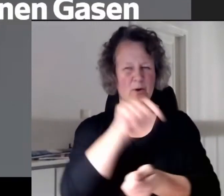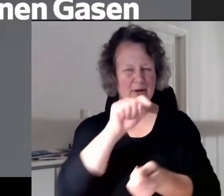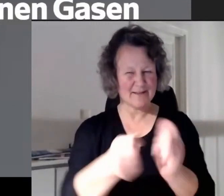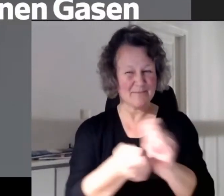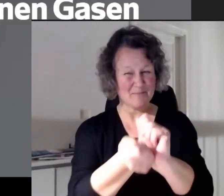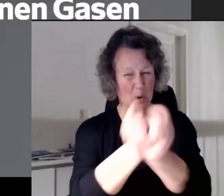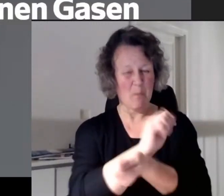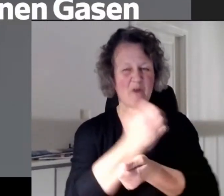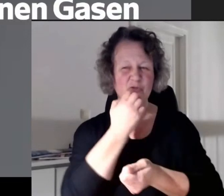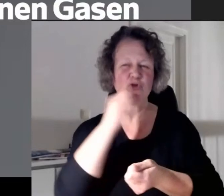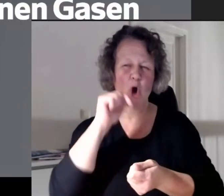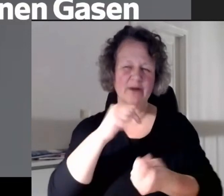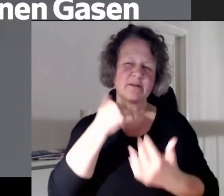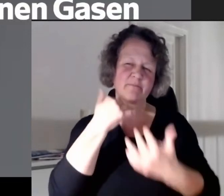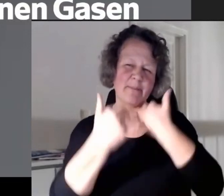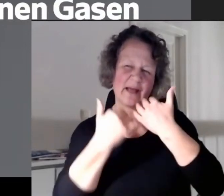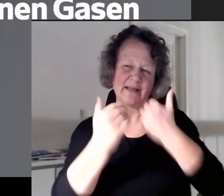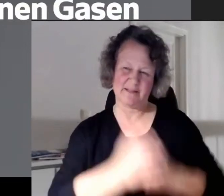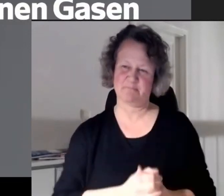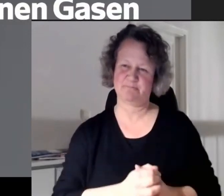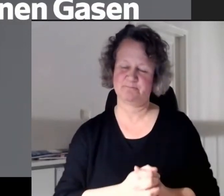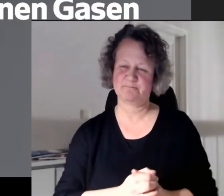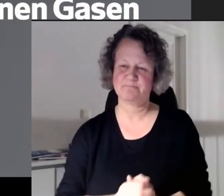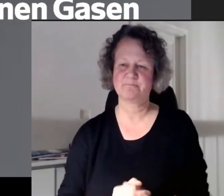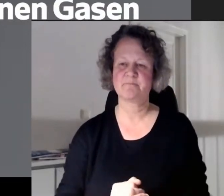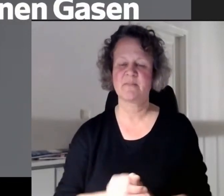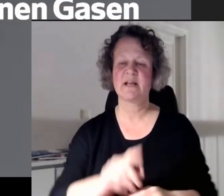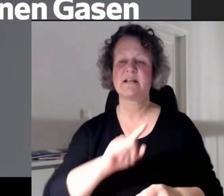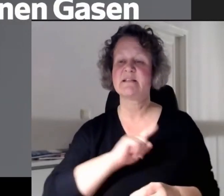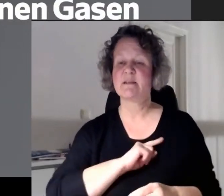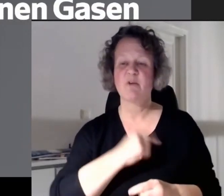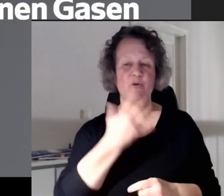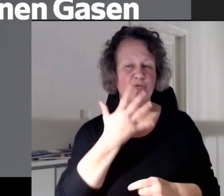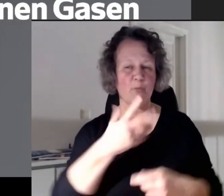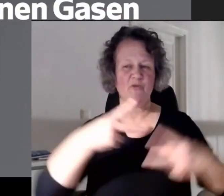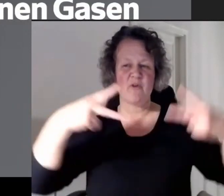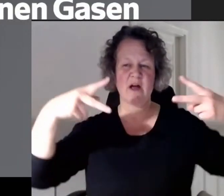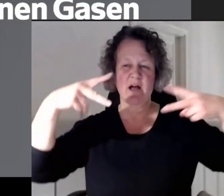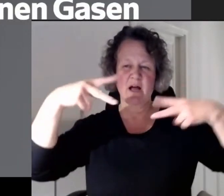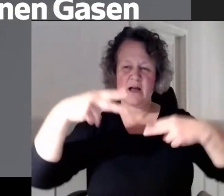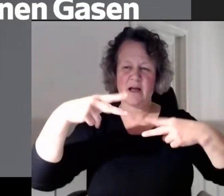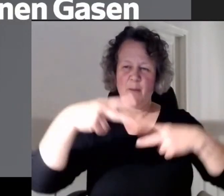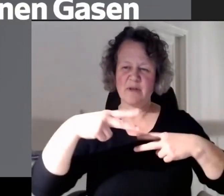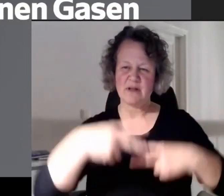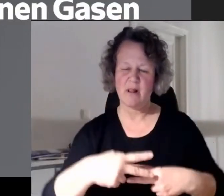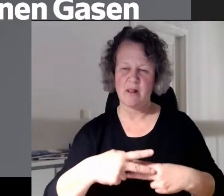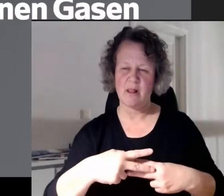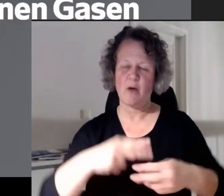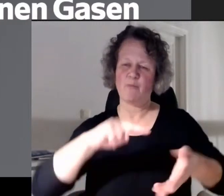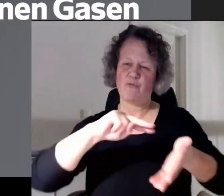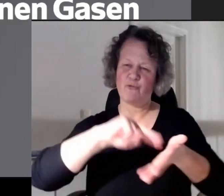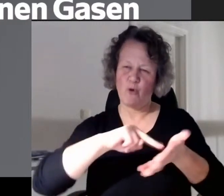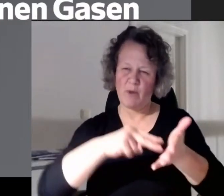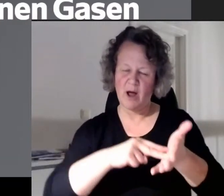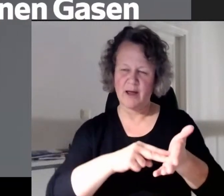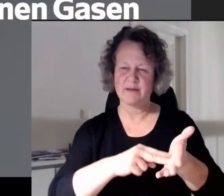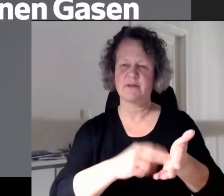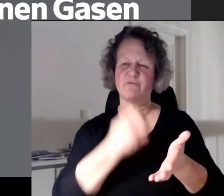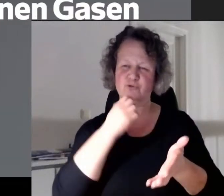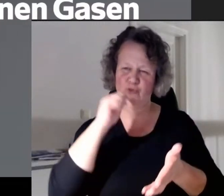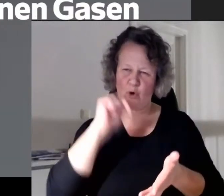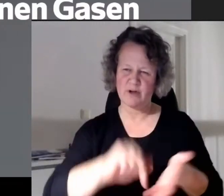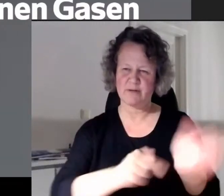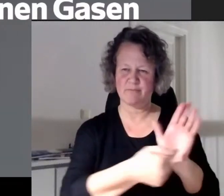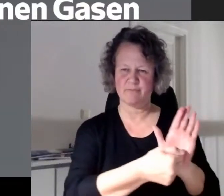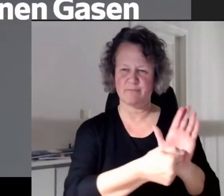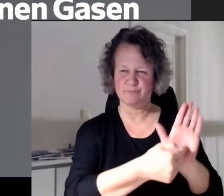model, and I would like to report on this transformation we made. I have prepared 5 short